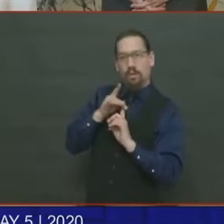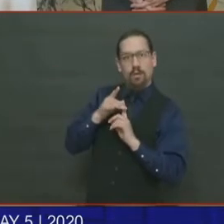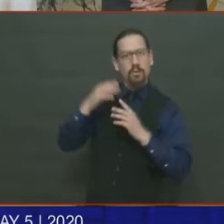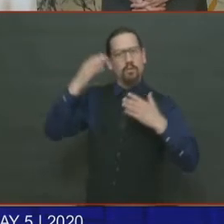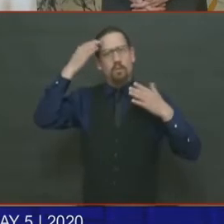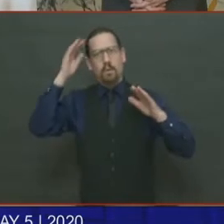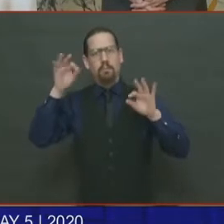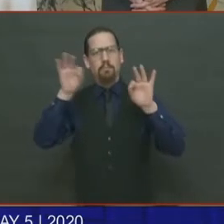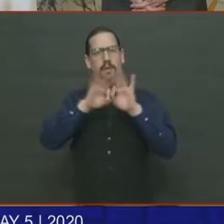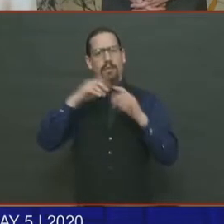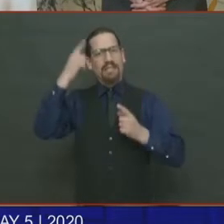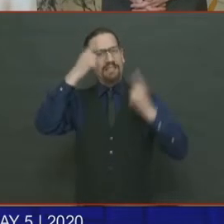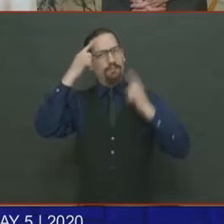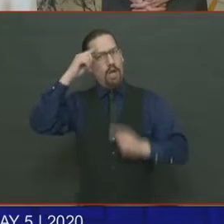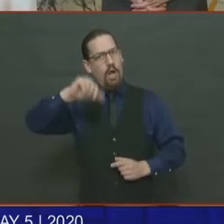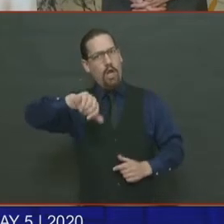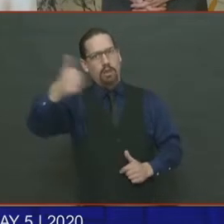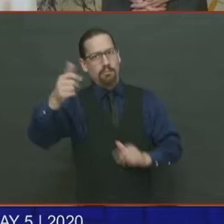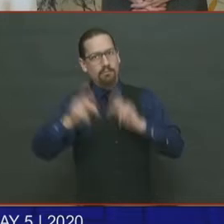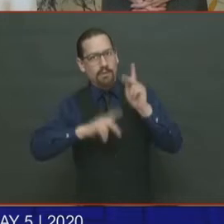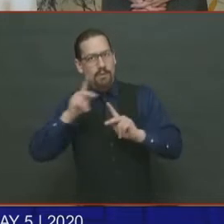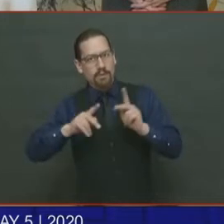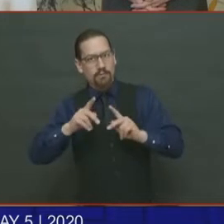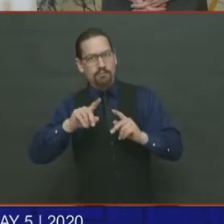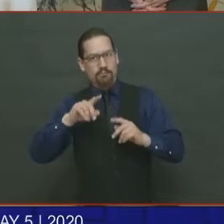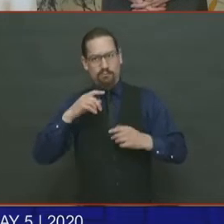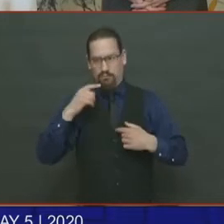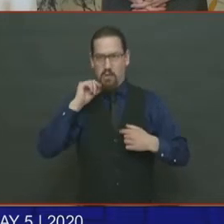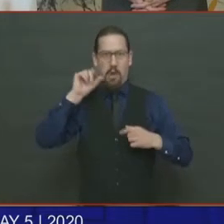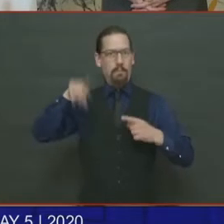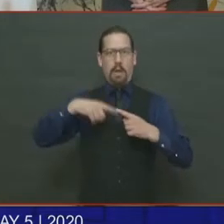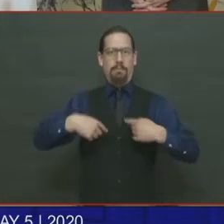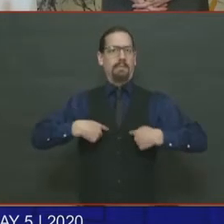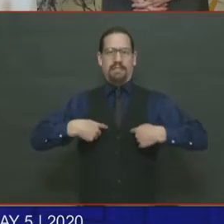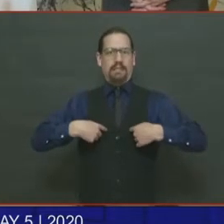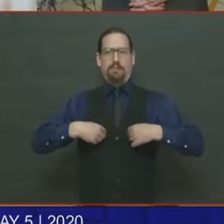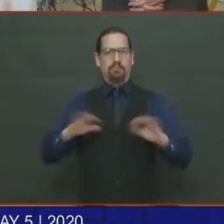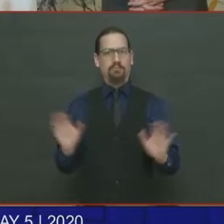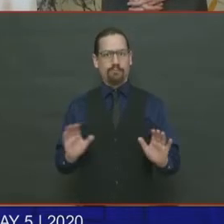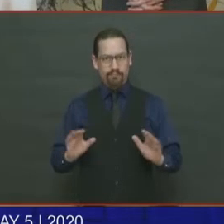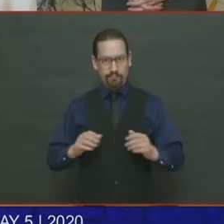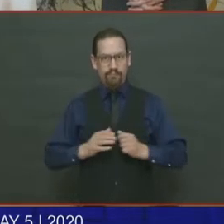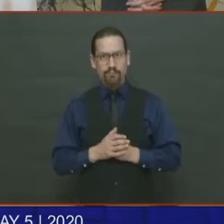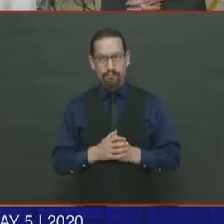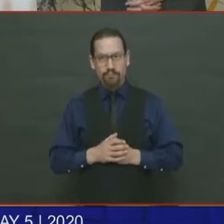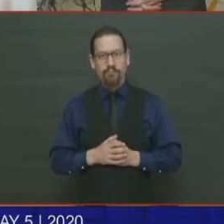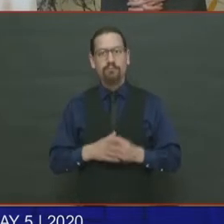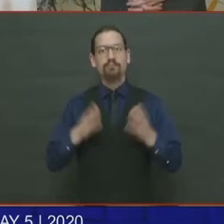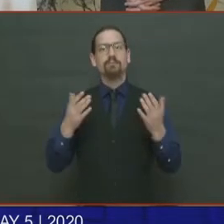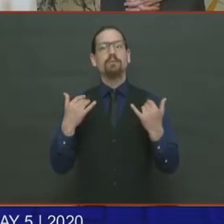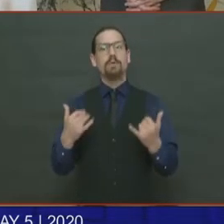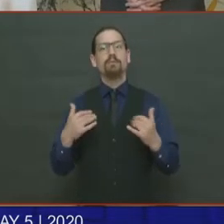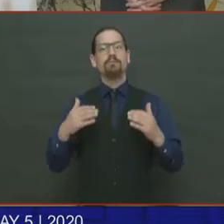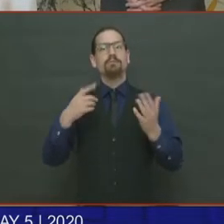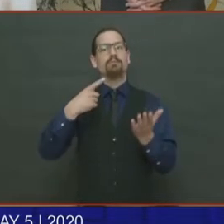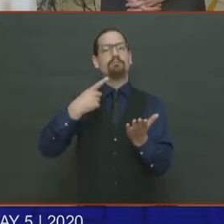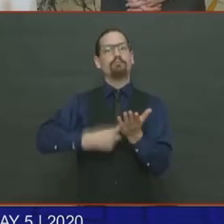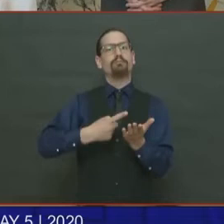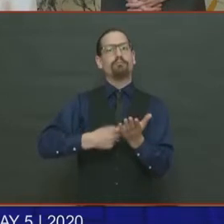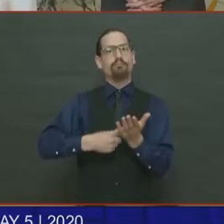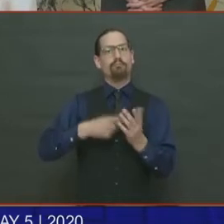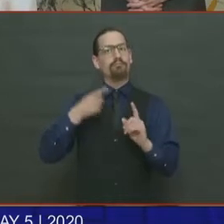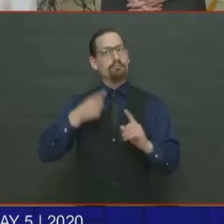Okay, I want to talk a little bit about the supports that we are putting in place for our